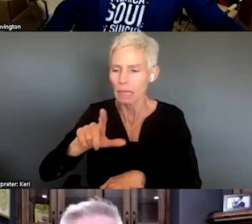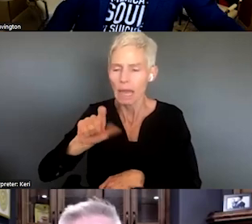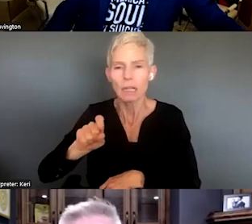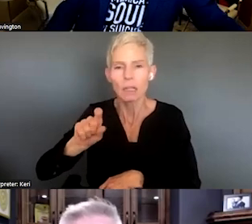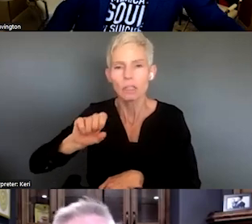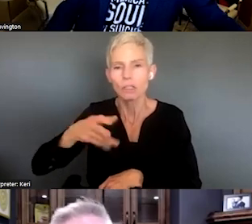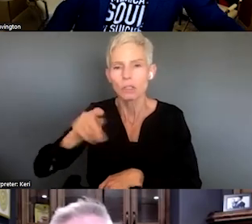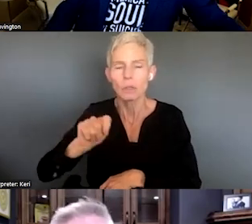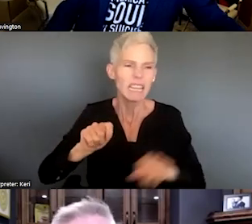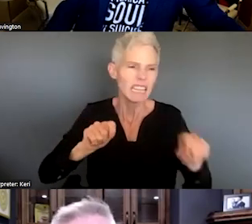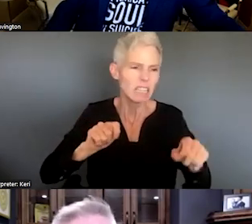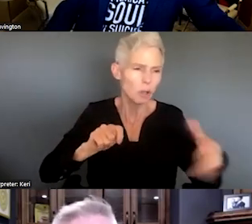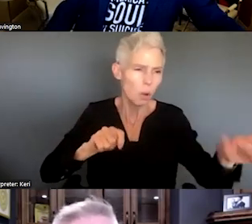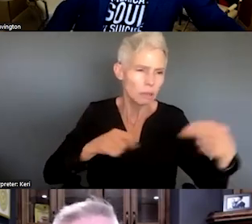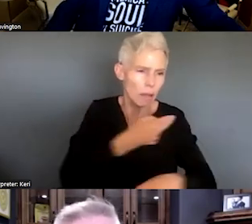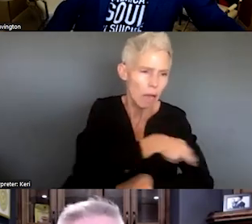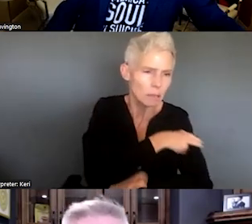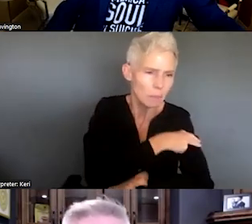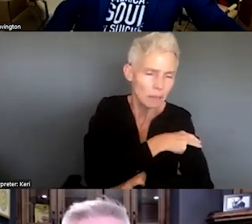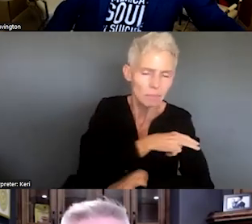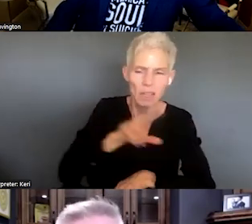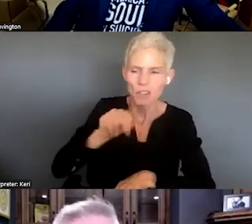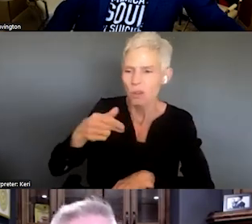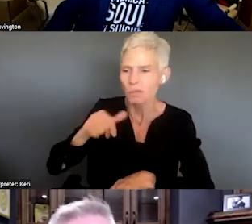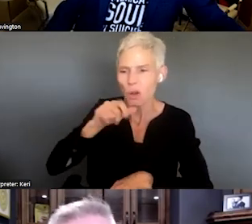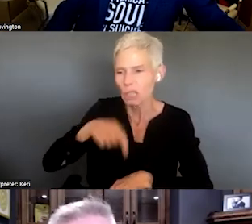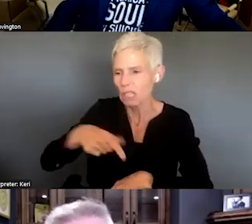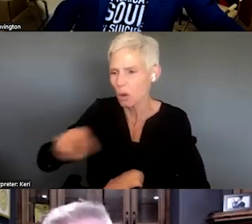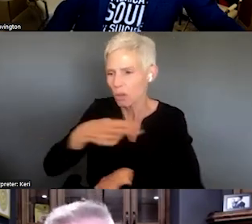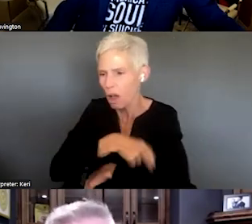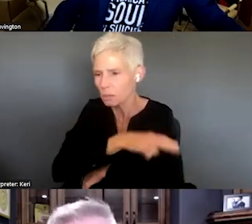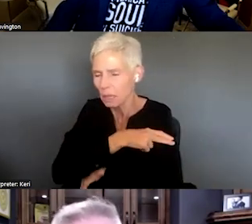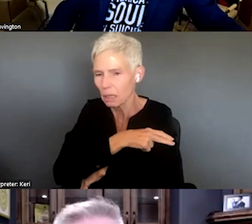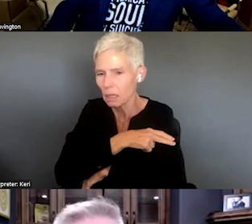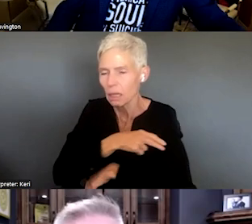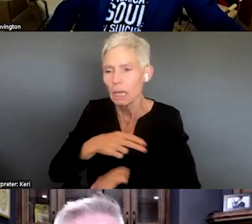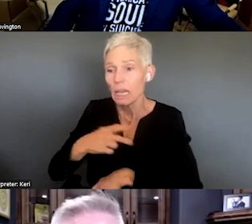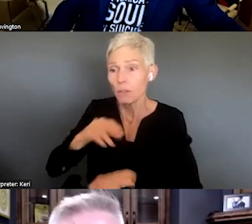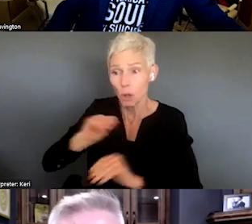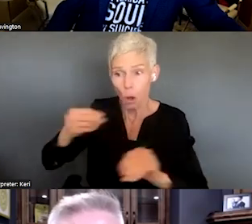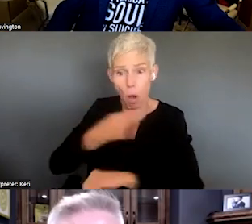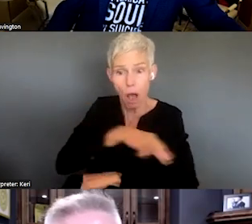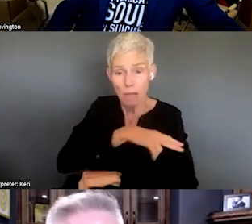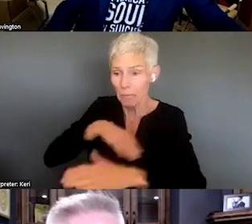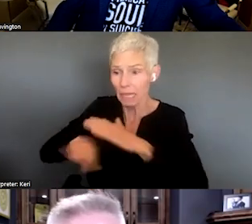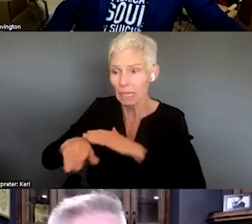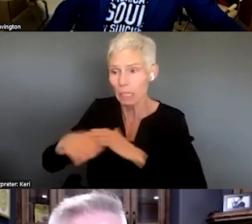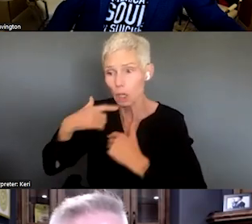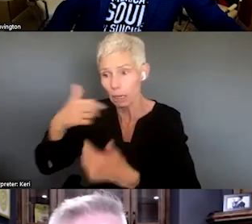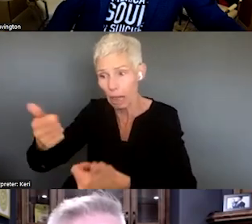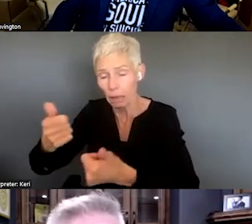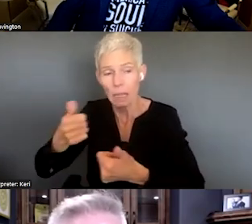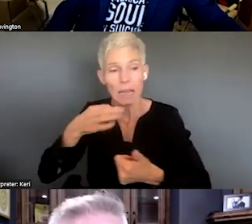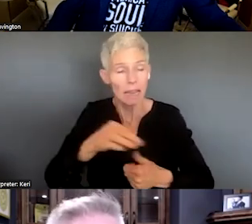no hospital. And if it was no hospital, it was good luck. And if it was yes, hospital, it was let's find them a bed and get them